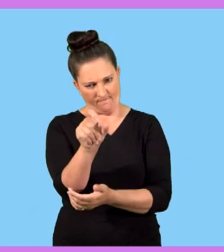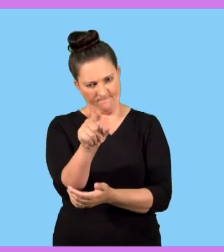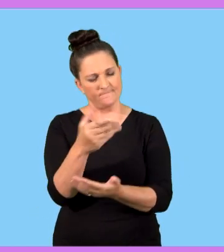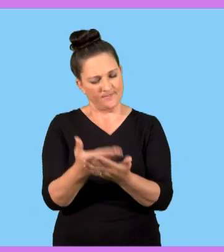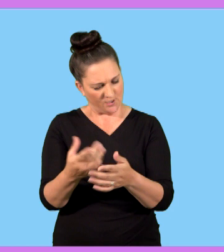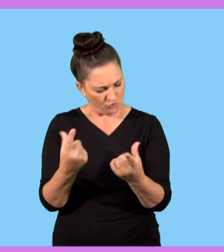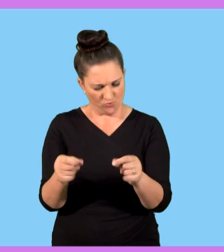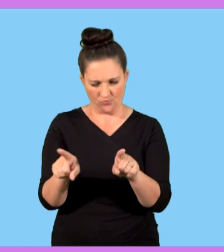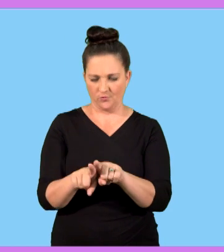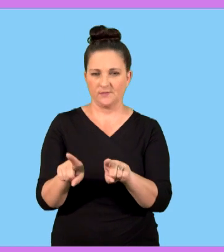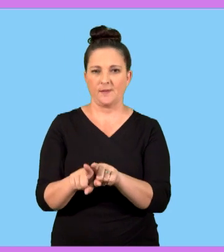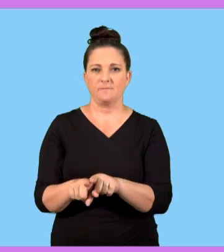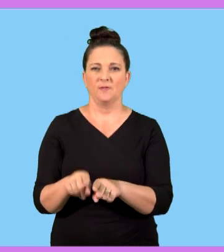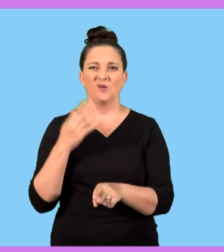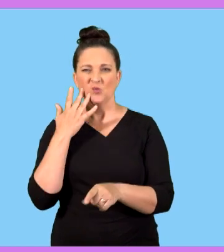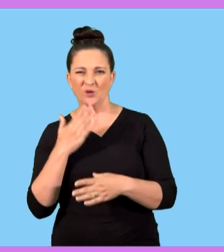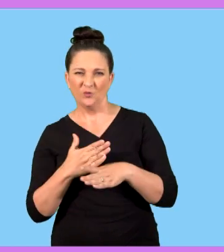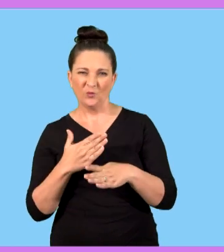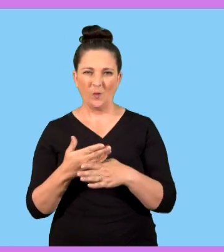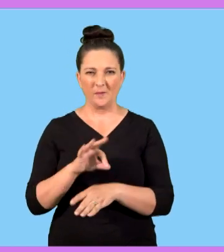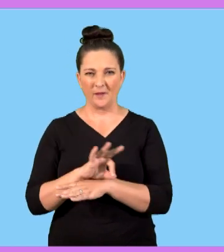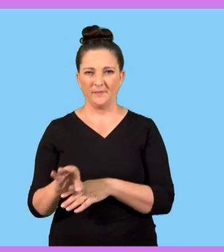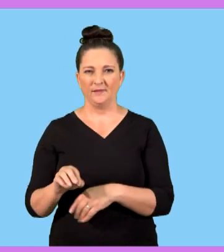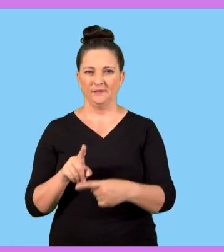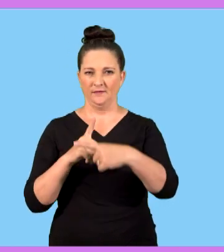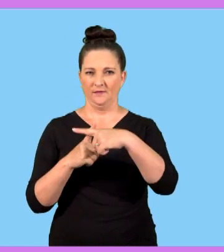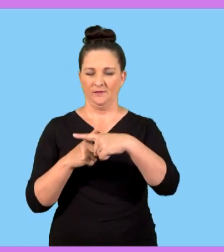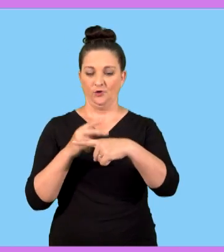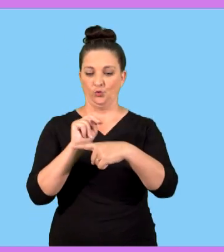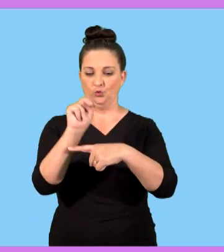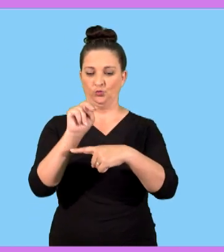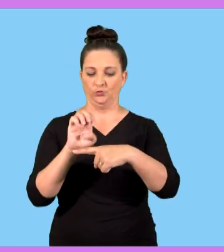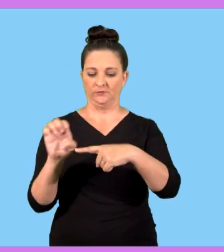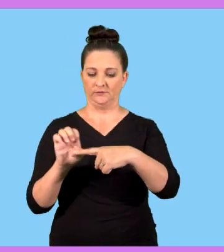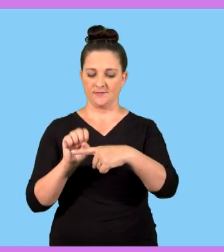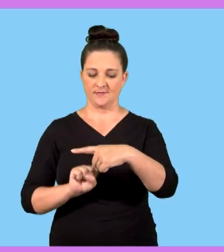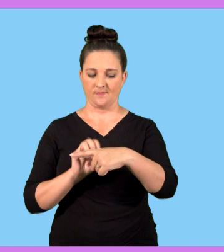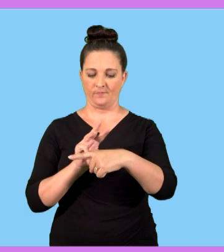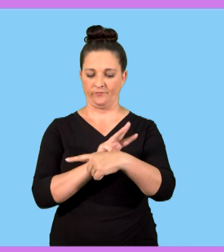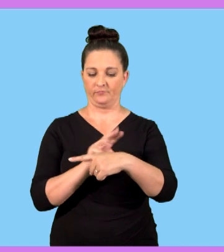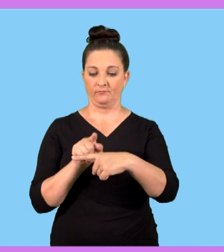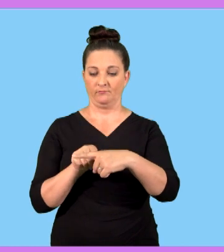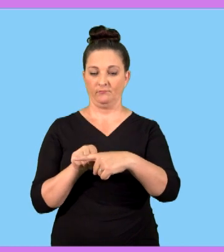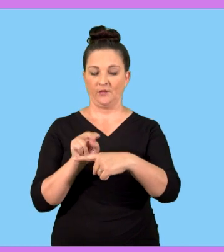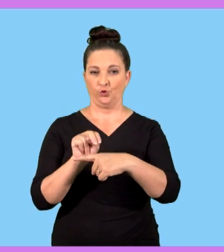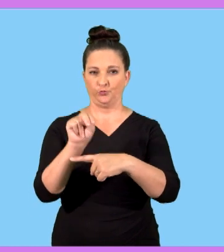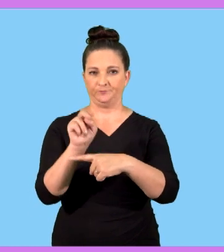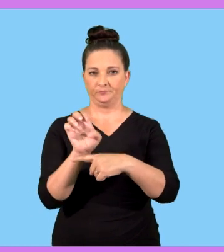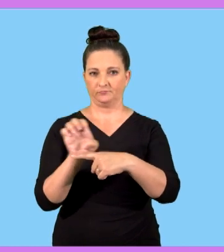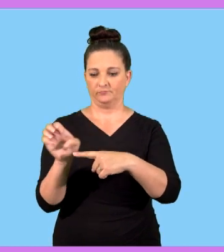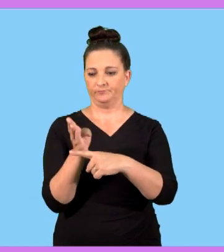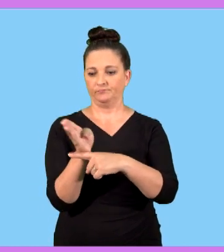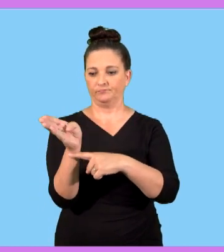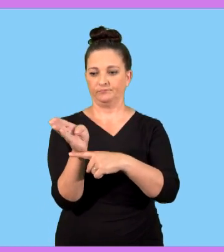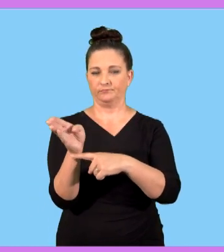with maps and plans. So that will be west, we agree, this will be east. So therefore, northeast will